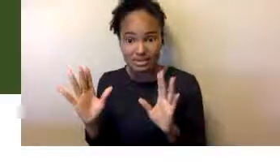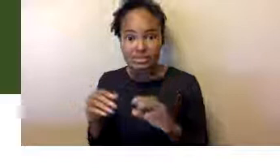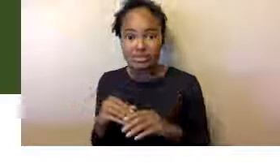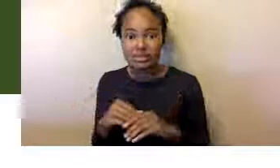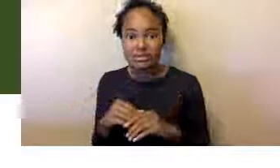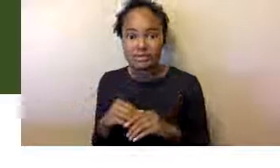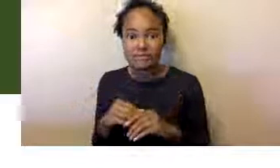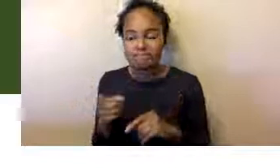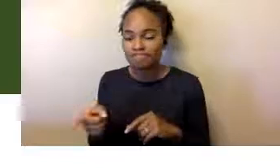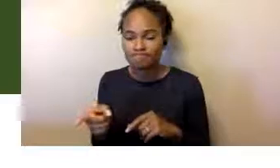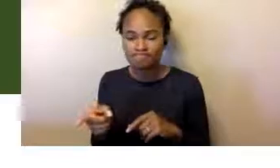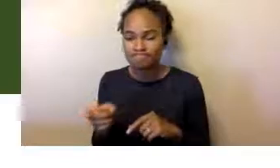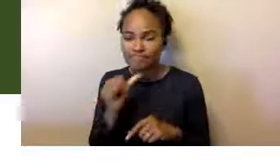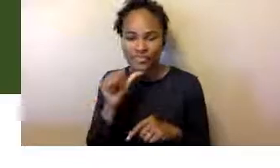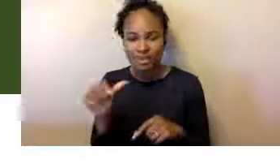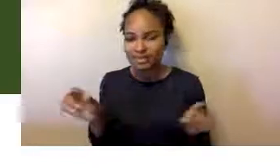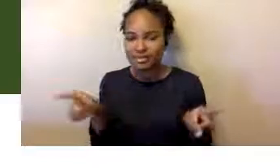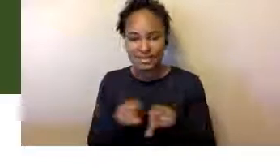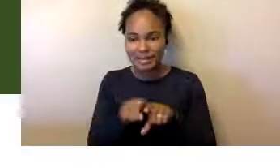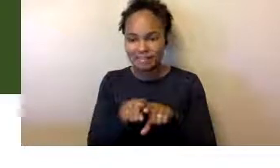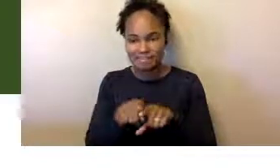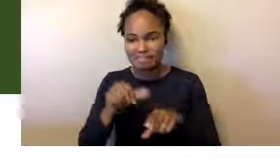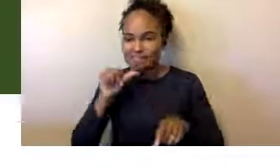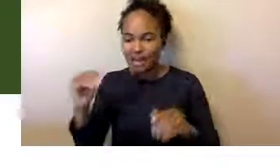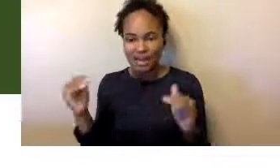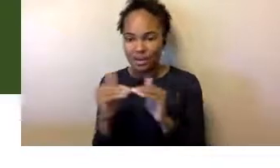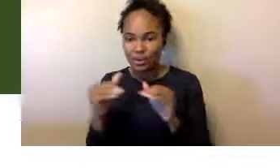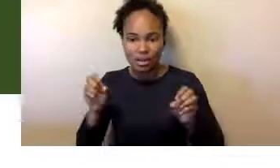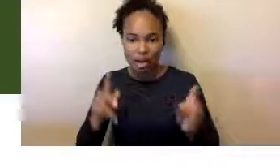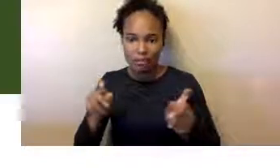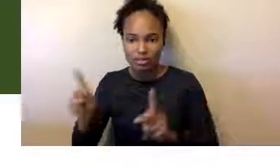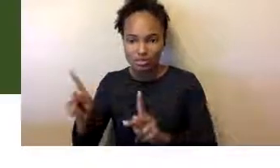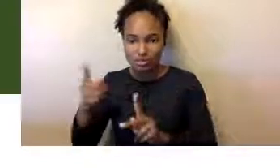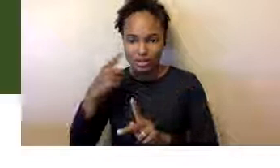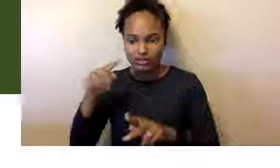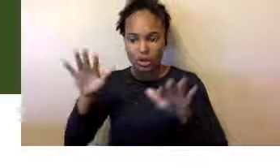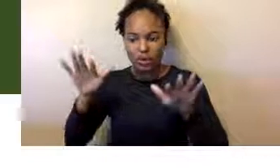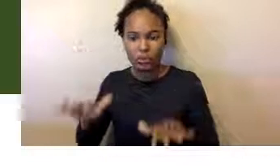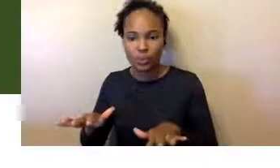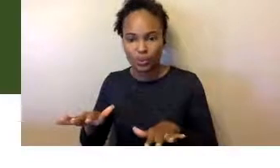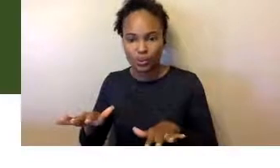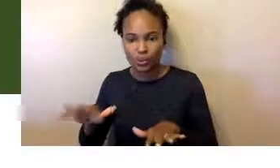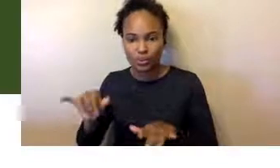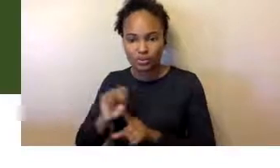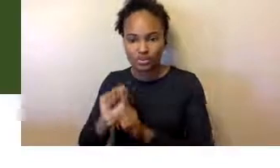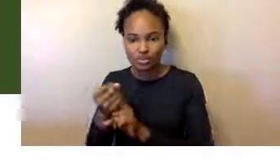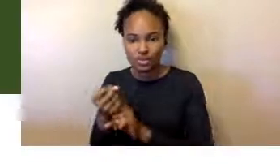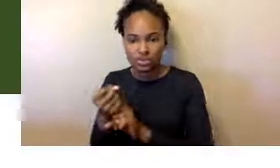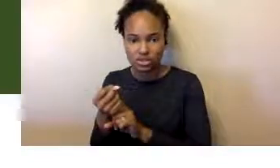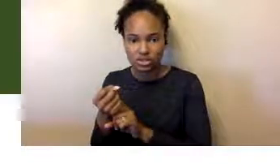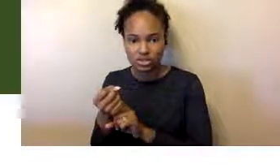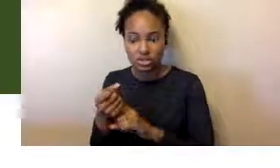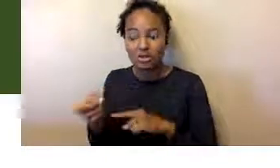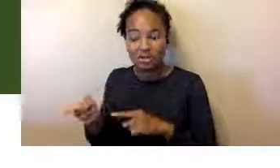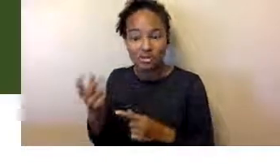have that equal opportunity to gain the same benefit because an individual has to